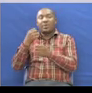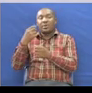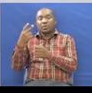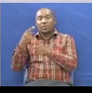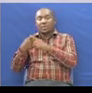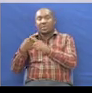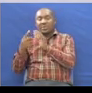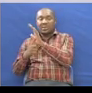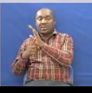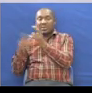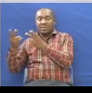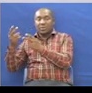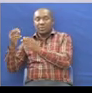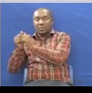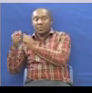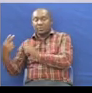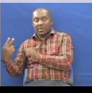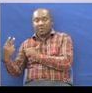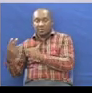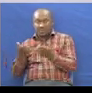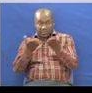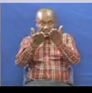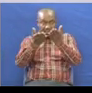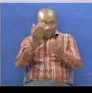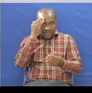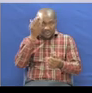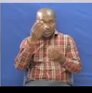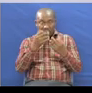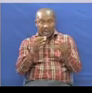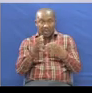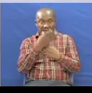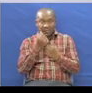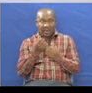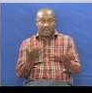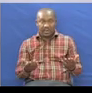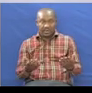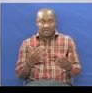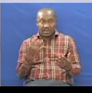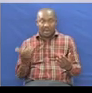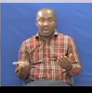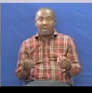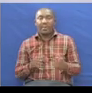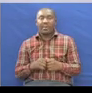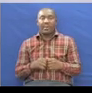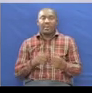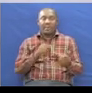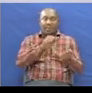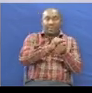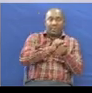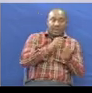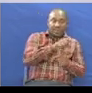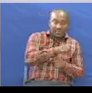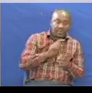is 12. Already you have known how to find the pair of numbers whose sum is this one here and whose product is this one